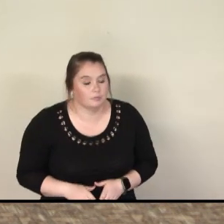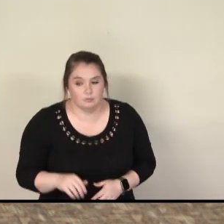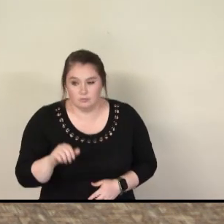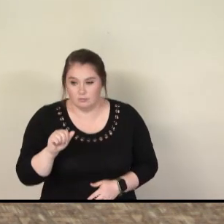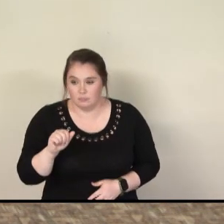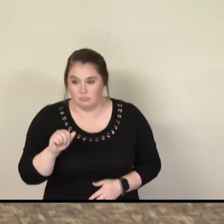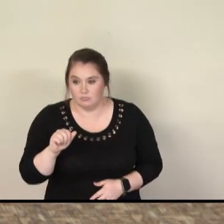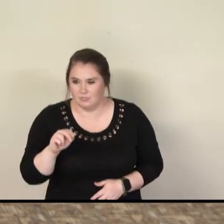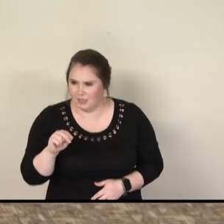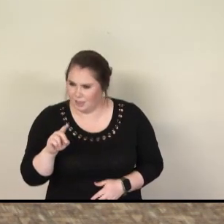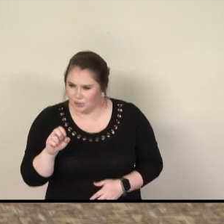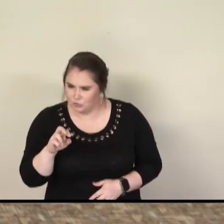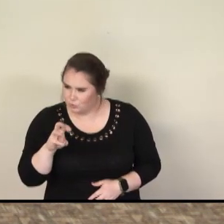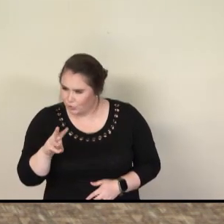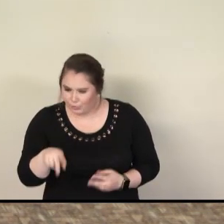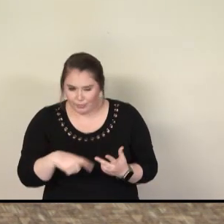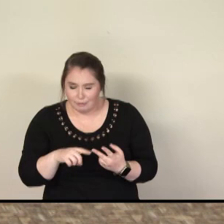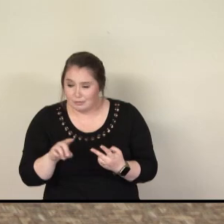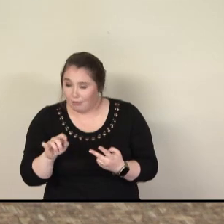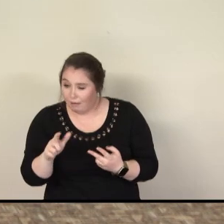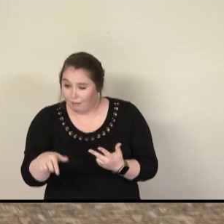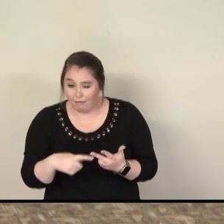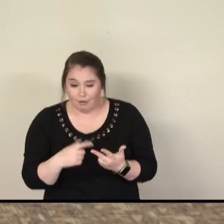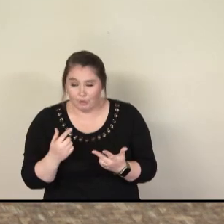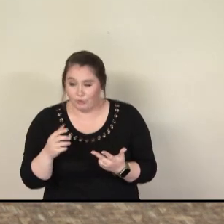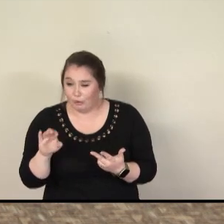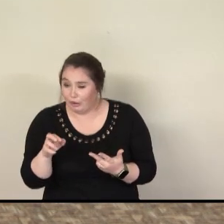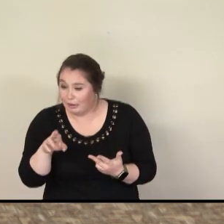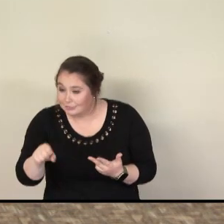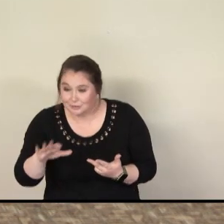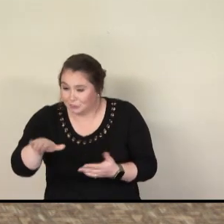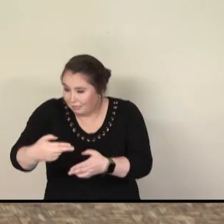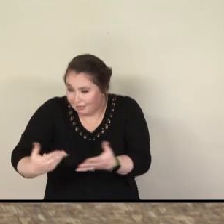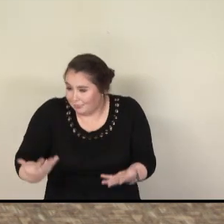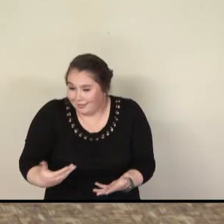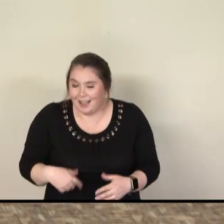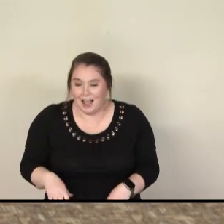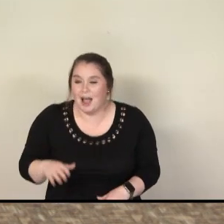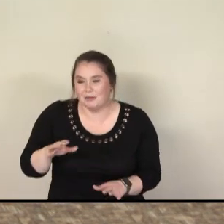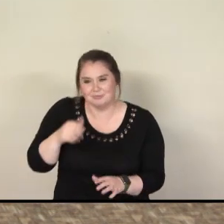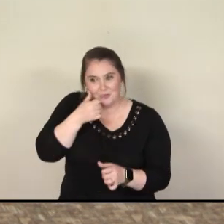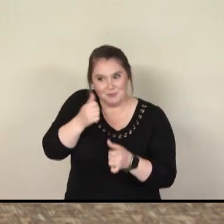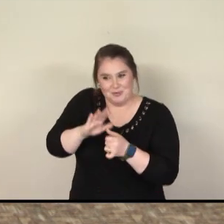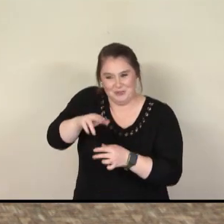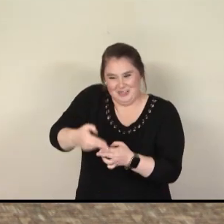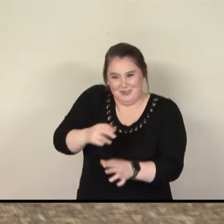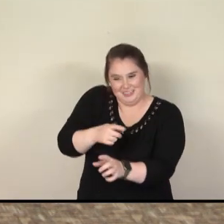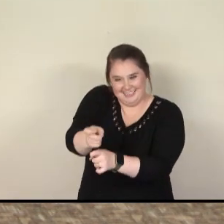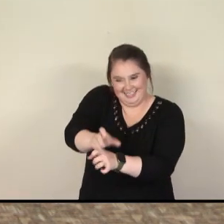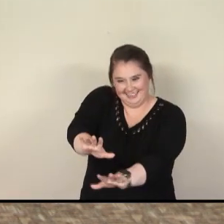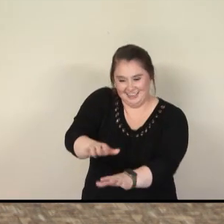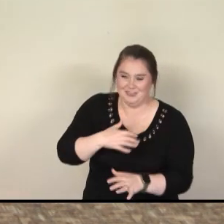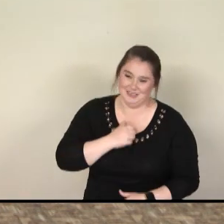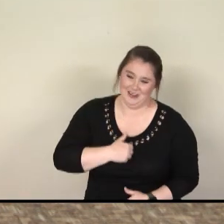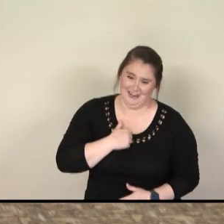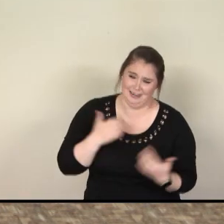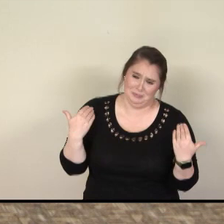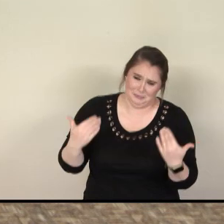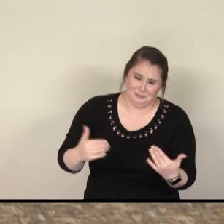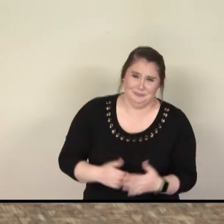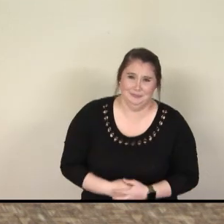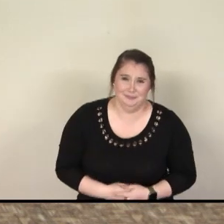Andrew, what were the other names? Chris, Doug, Chris, yes. Doug, I'll respond to I all of them. remembered It's all your right. name. I just wanted to, sorry, keep